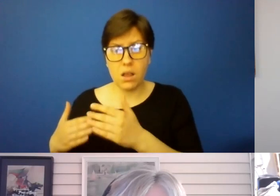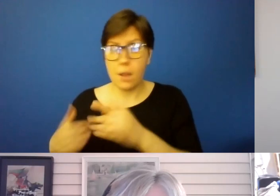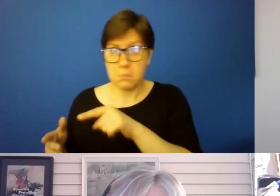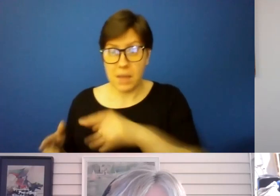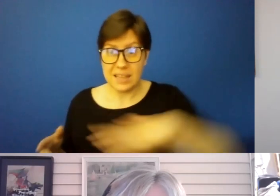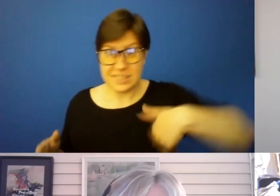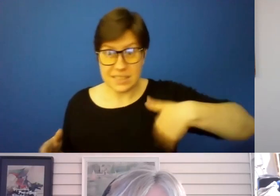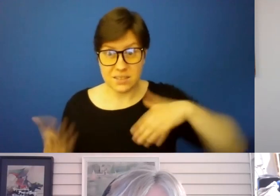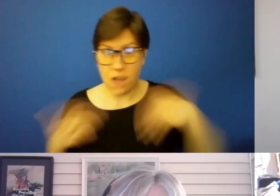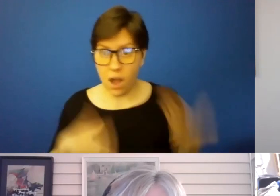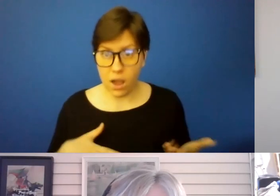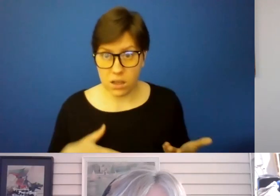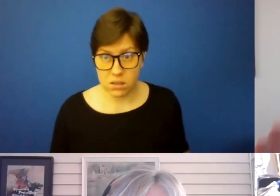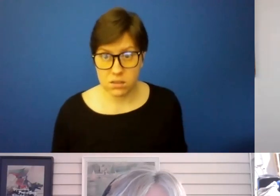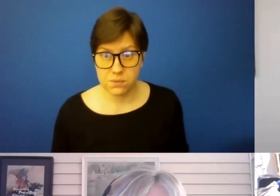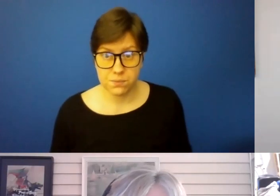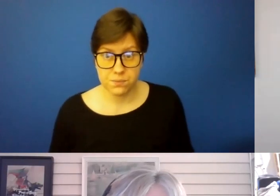die.